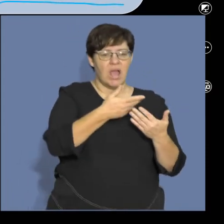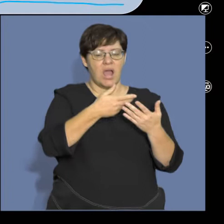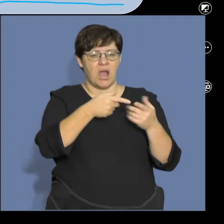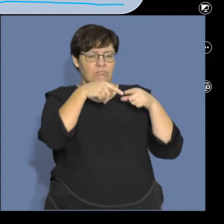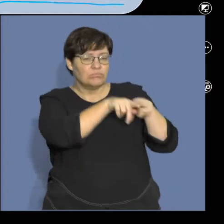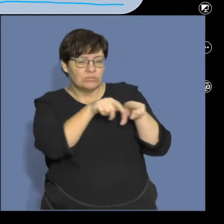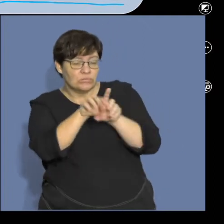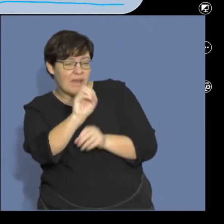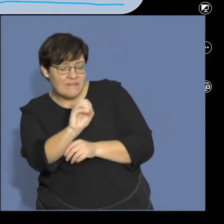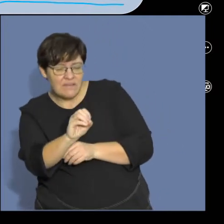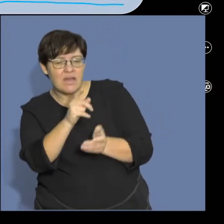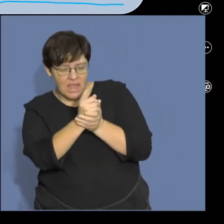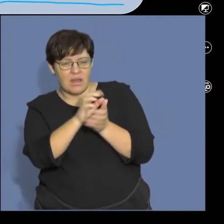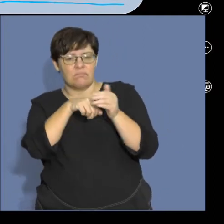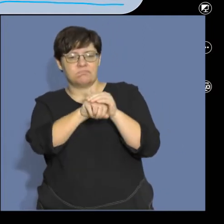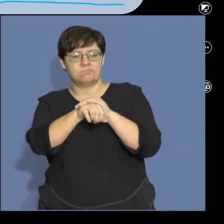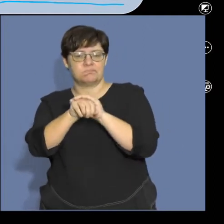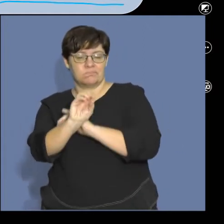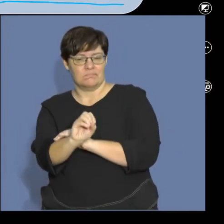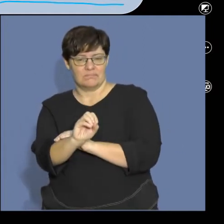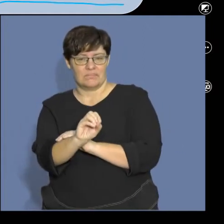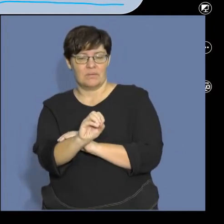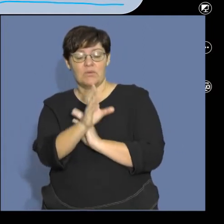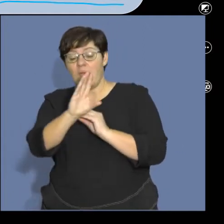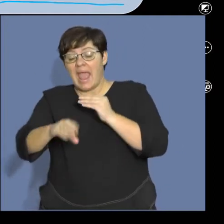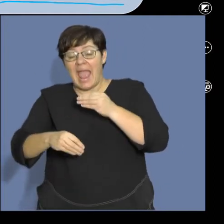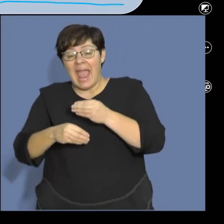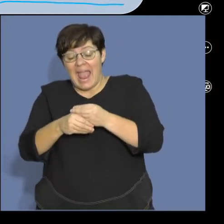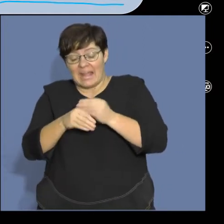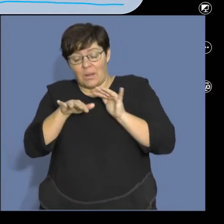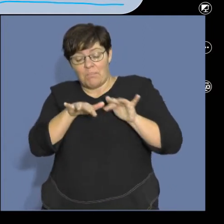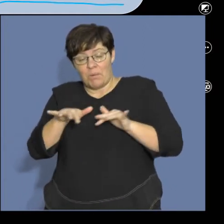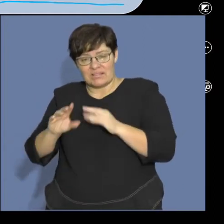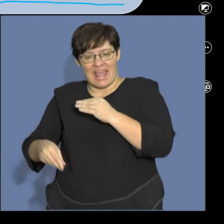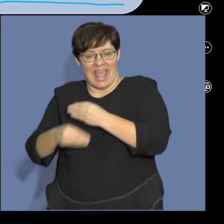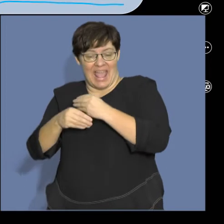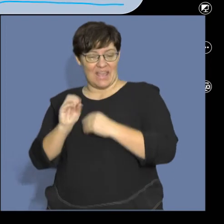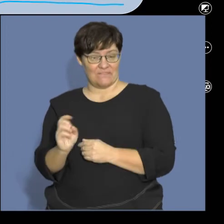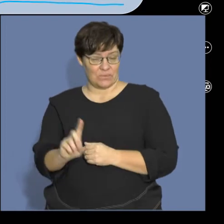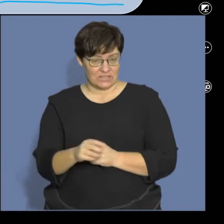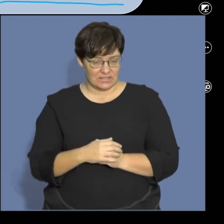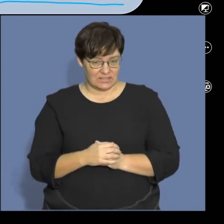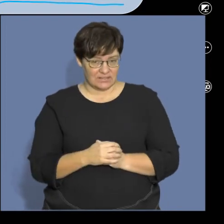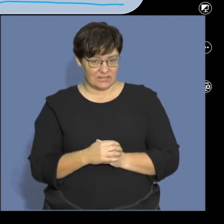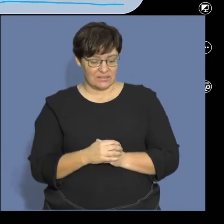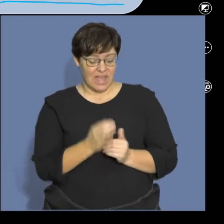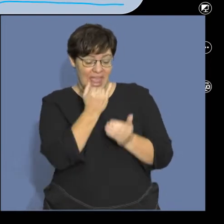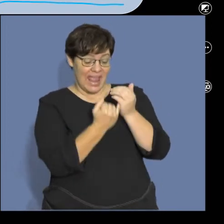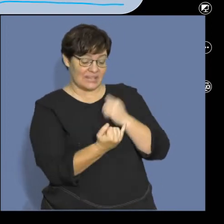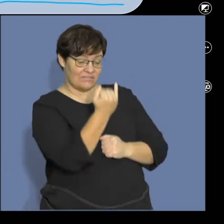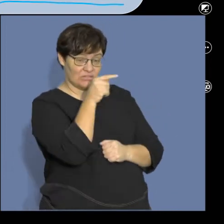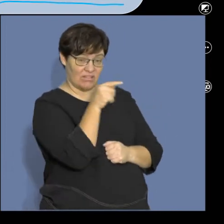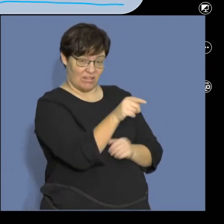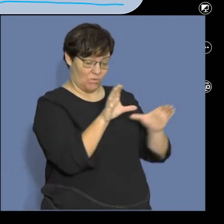is something extra we're adding to our definition of population. The